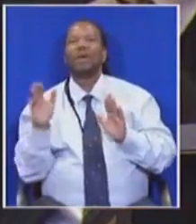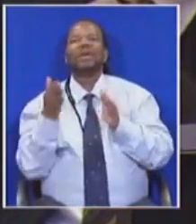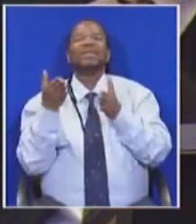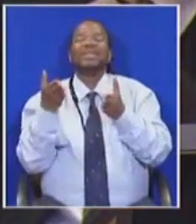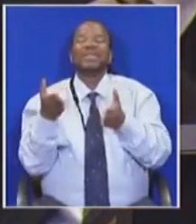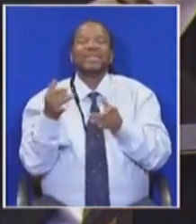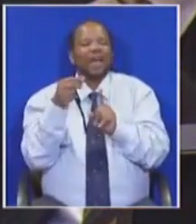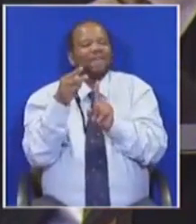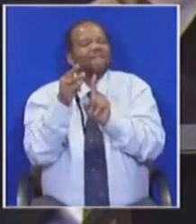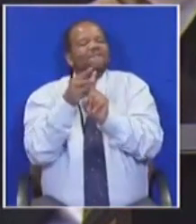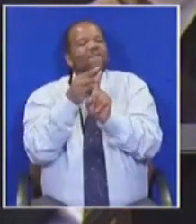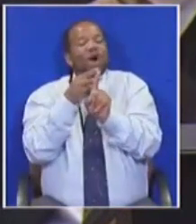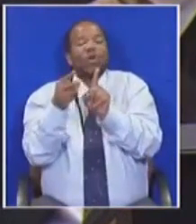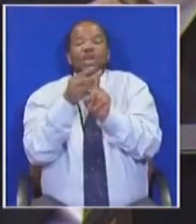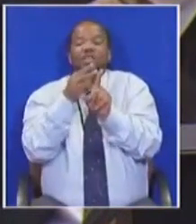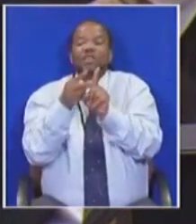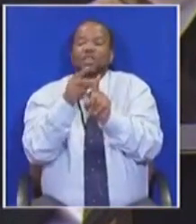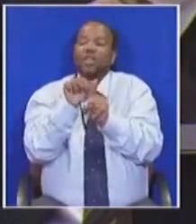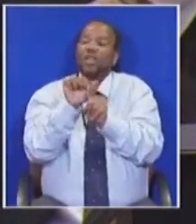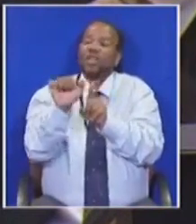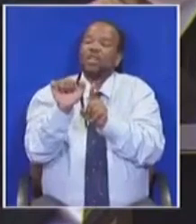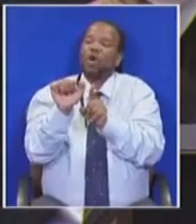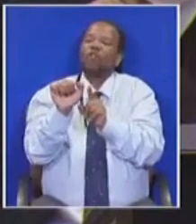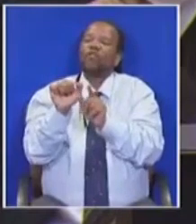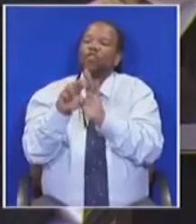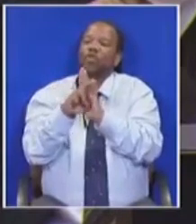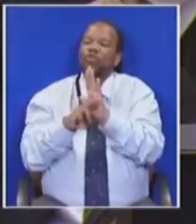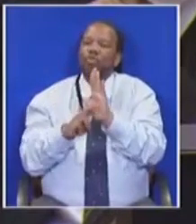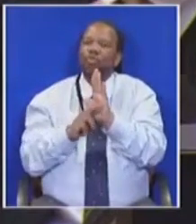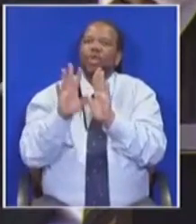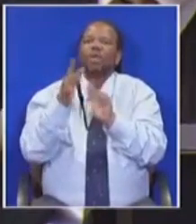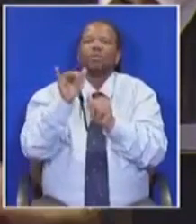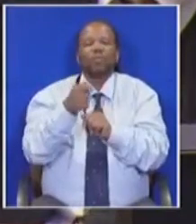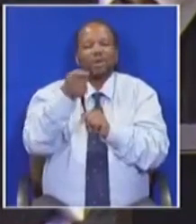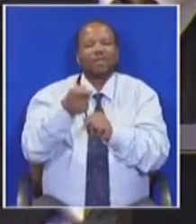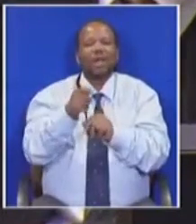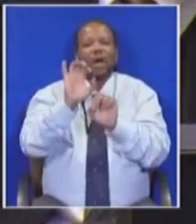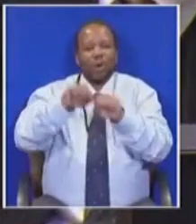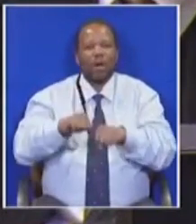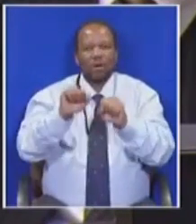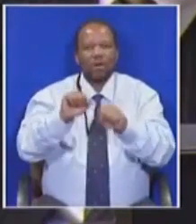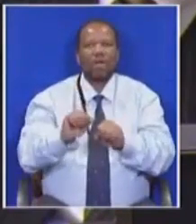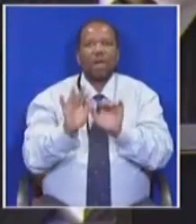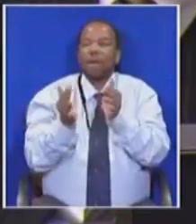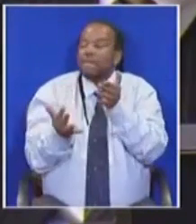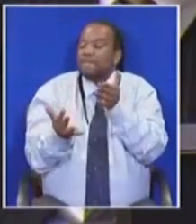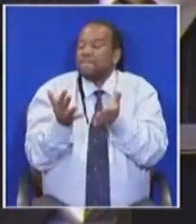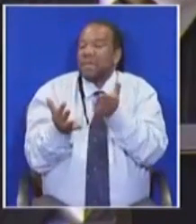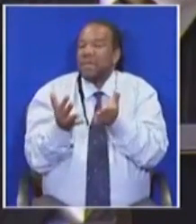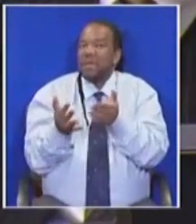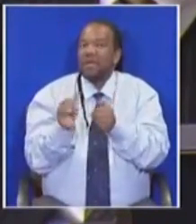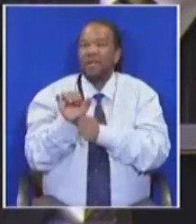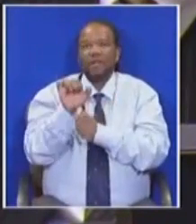violation on their part of our rules. We agree with you, Speaker. is either they toe